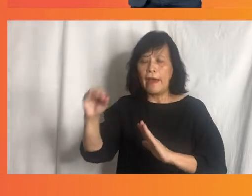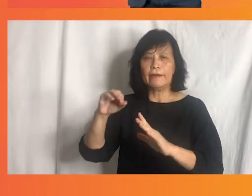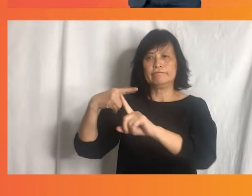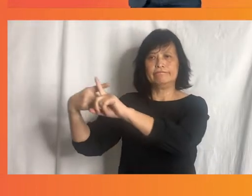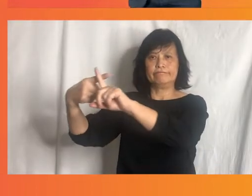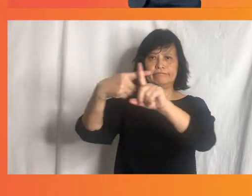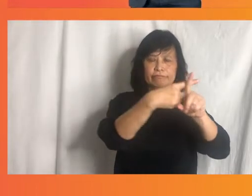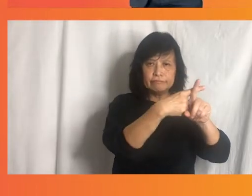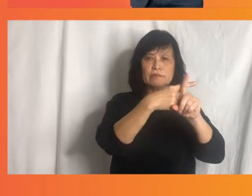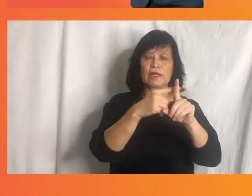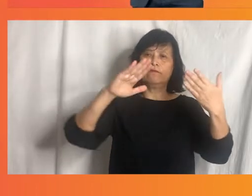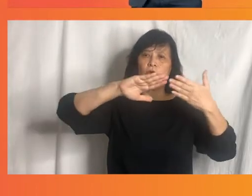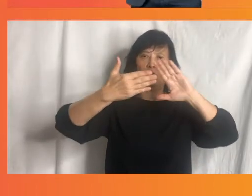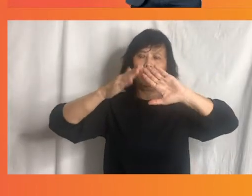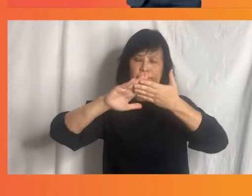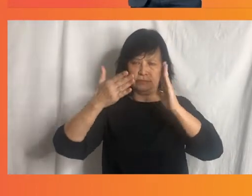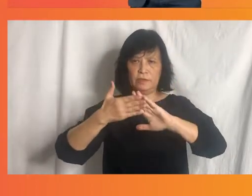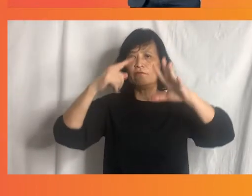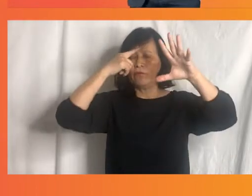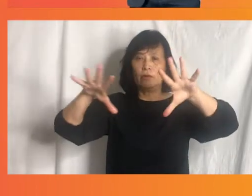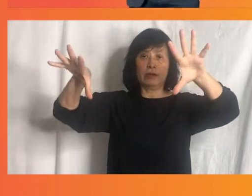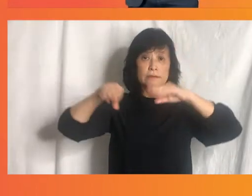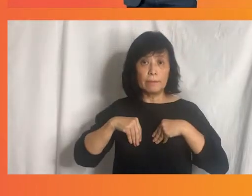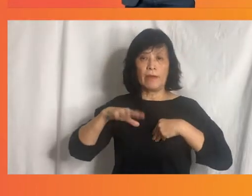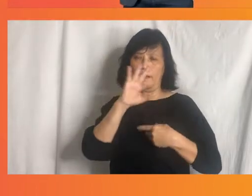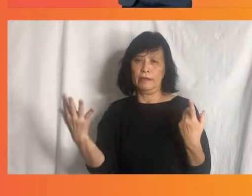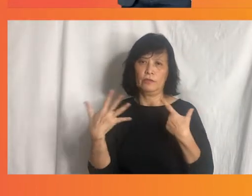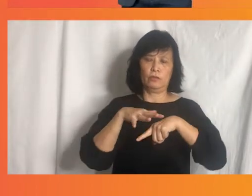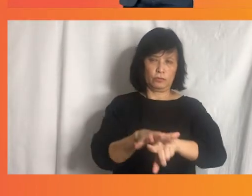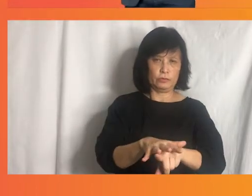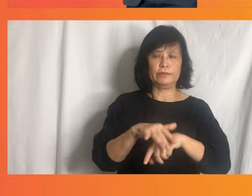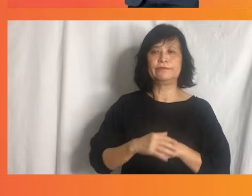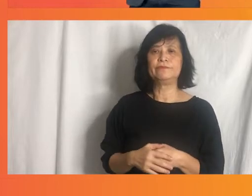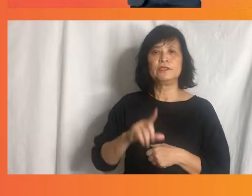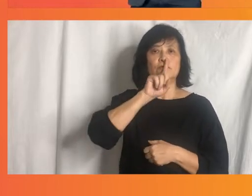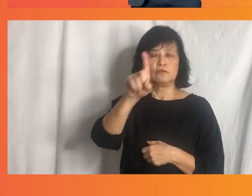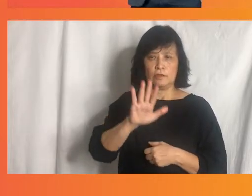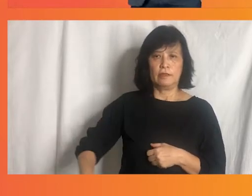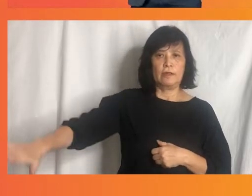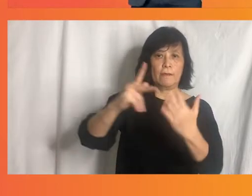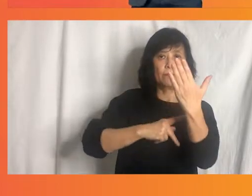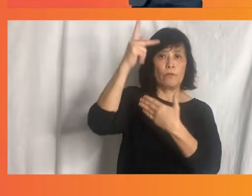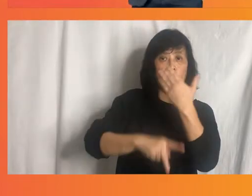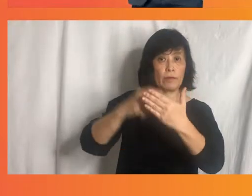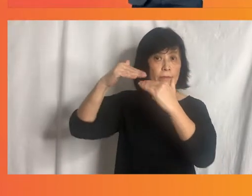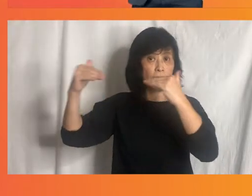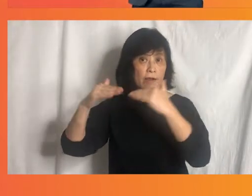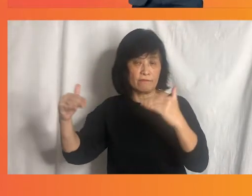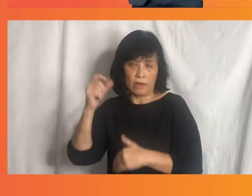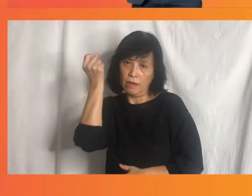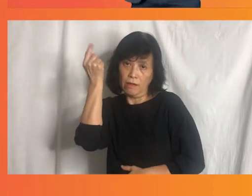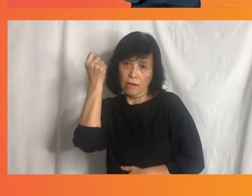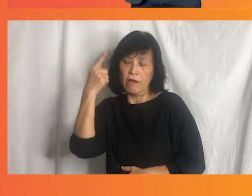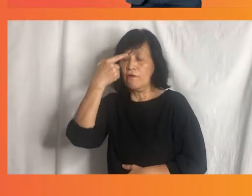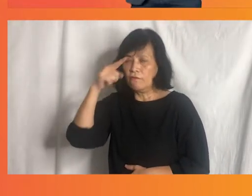attitudes towards disabilities from acceptance to inclusion. Nonetheless, on the ground at the program level, it is important for